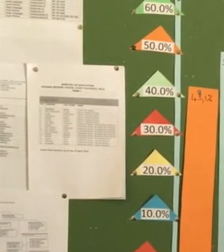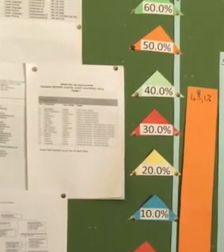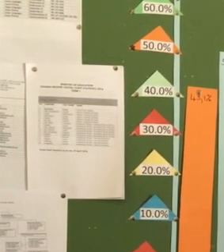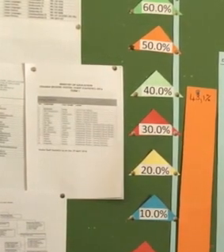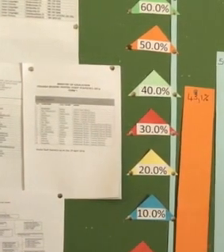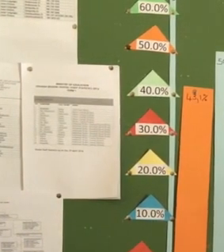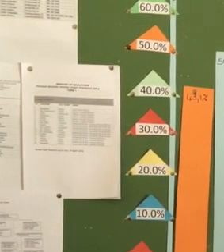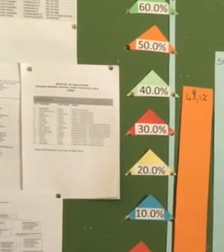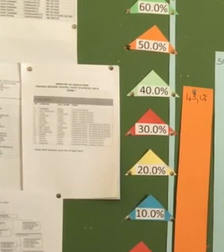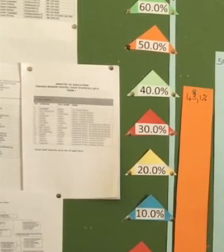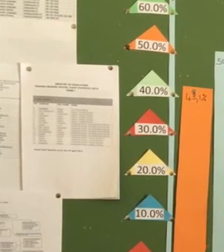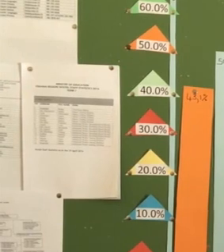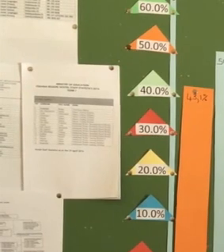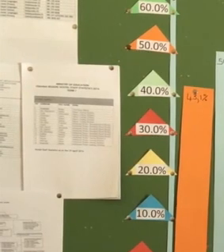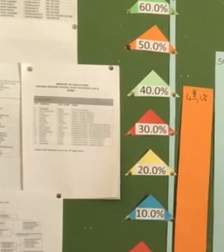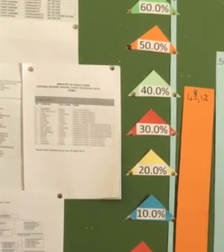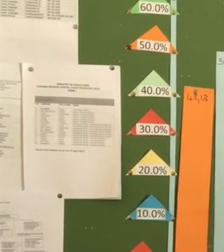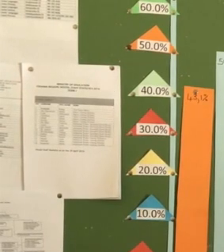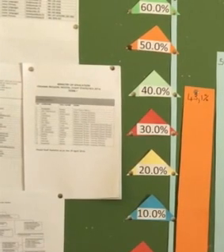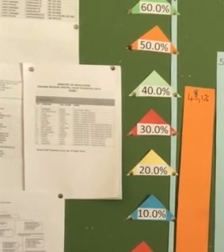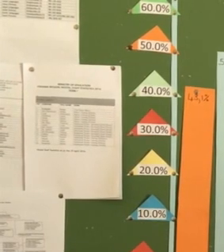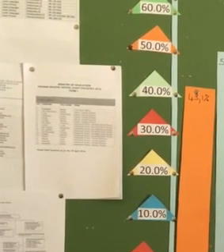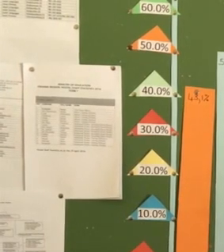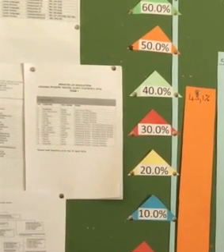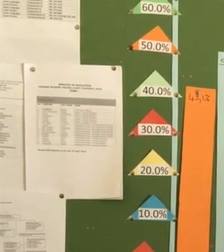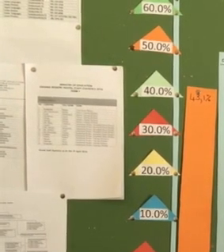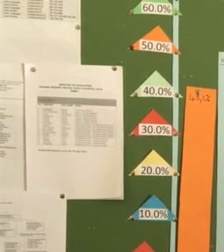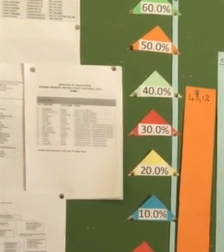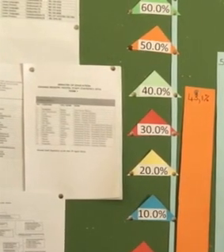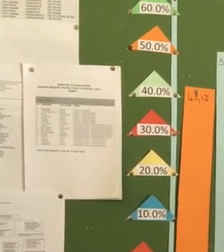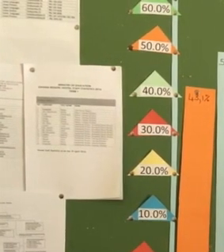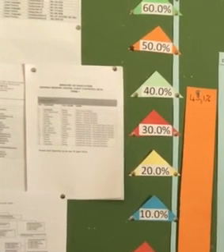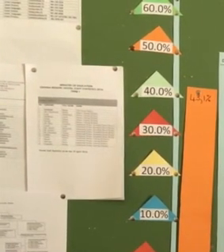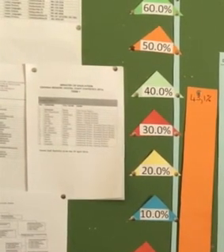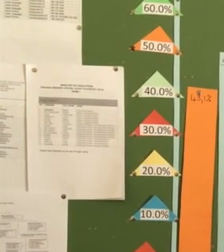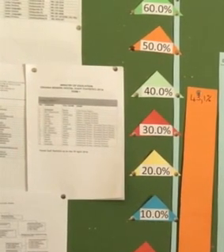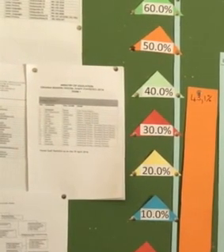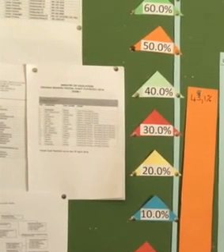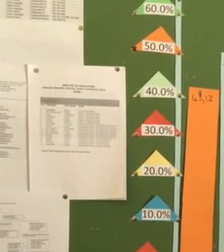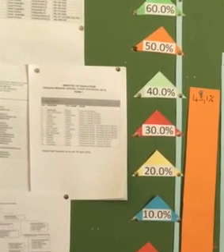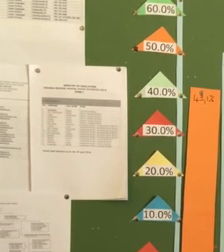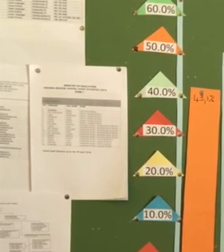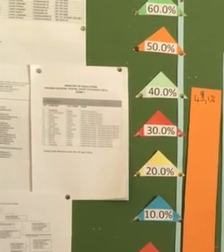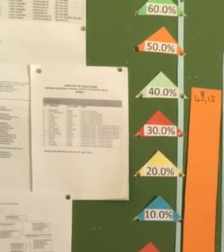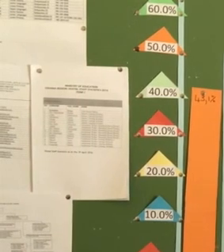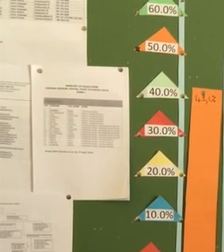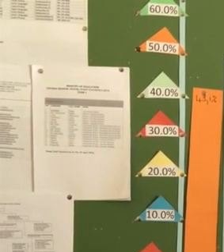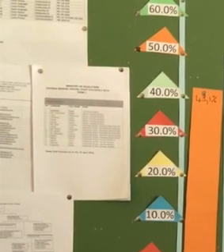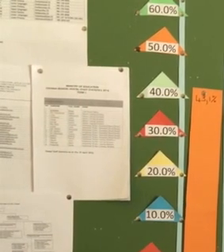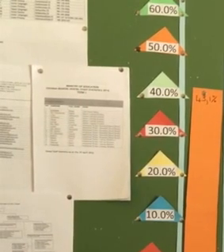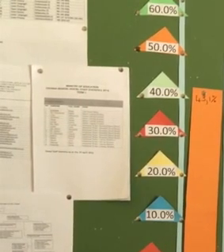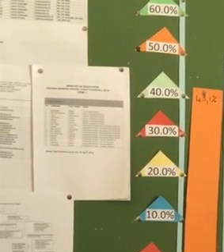and there, some few parents are complaining about the distance walking. You know, some of them